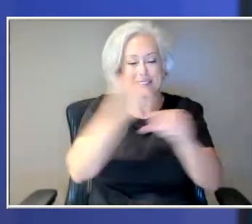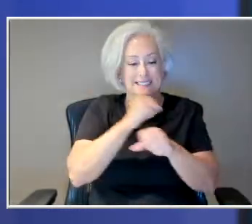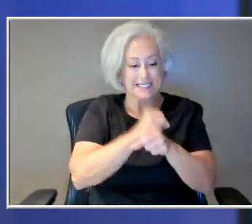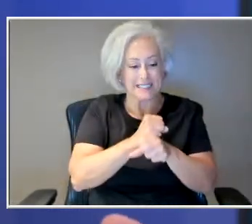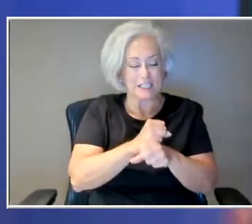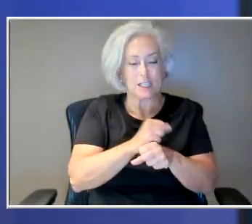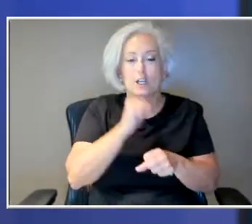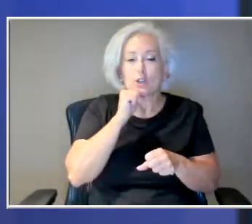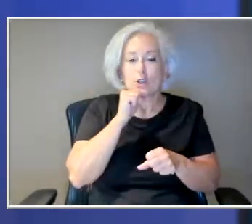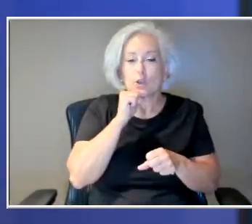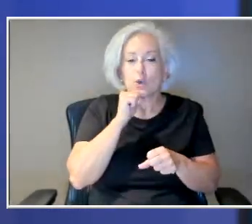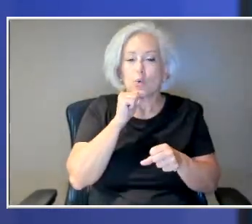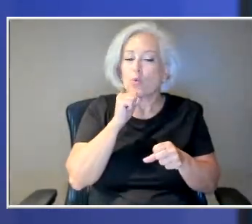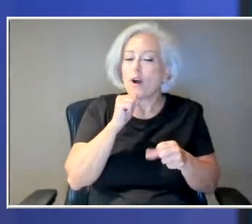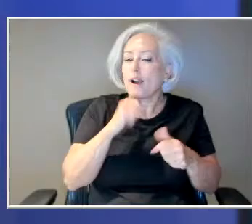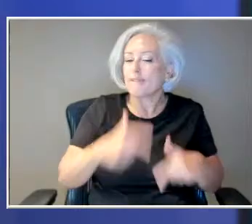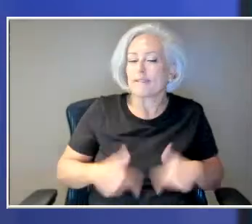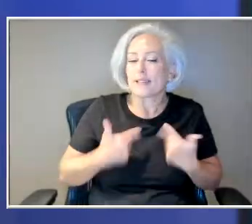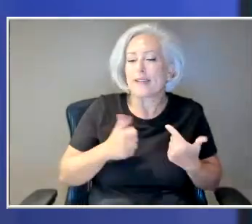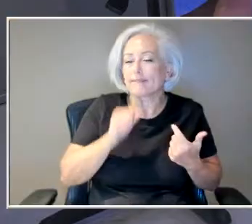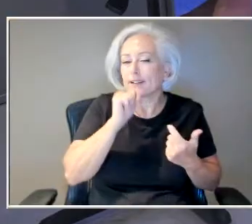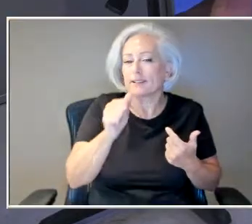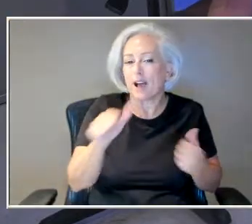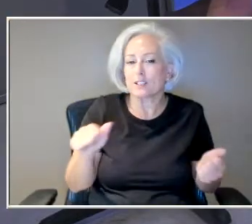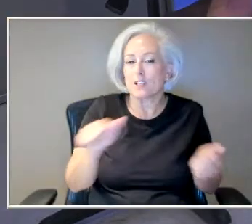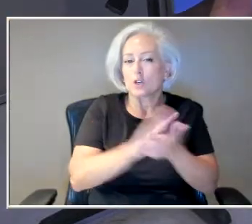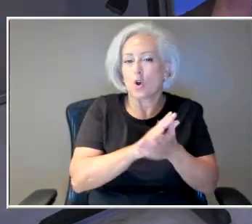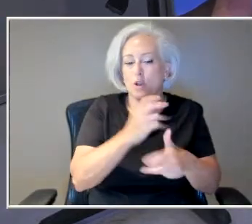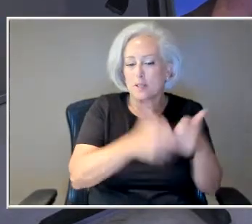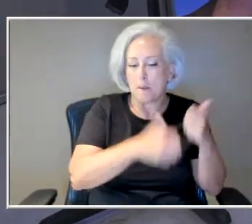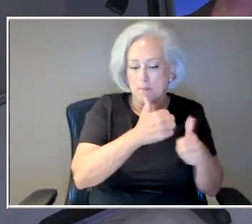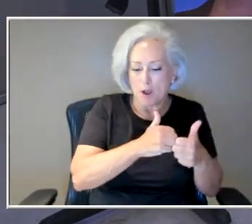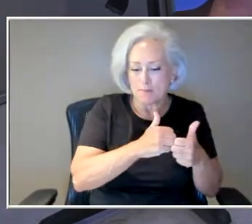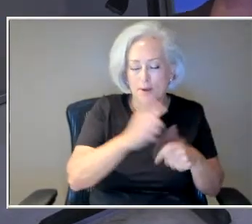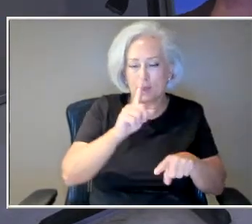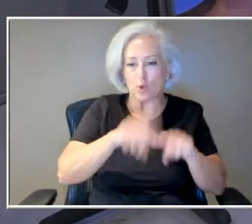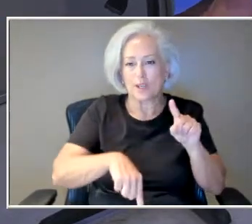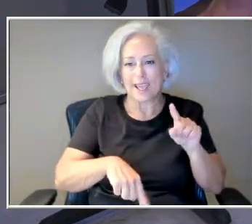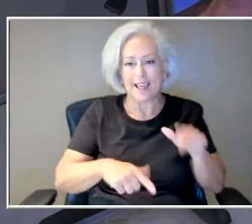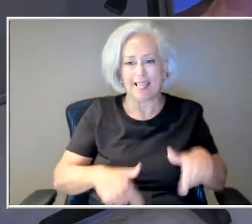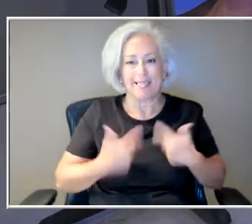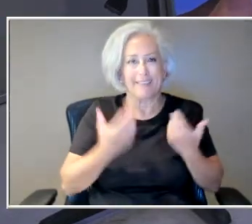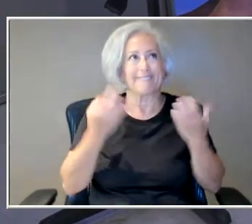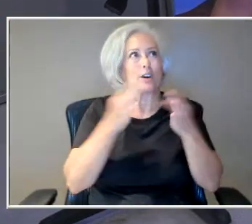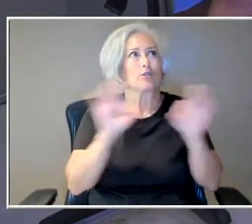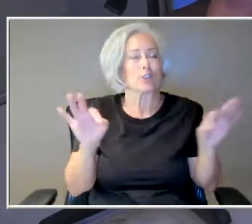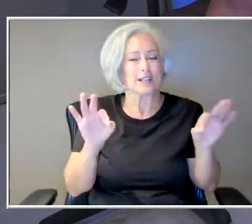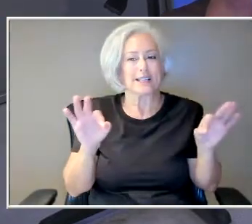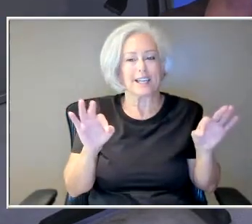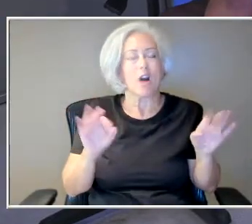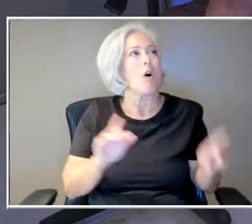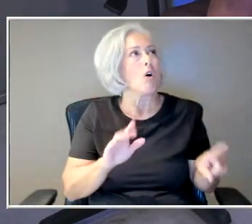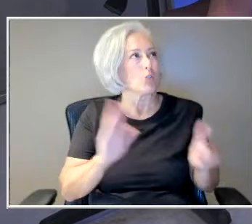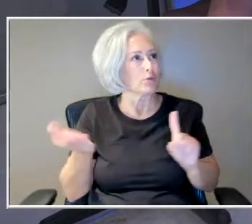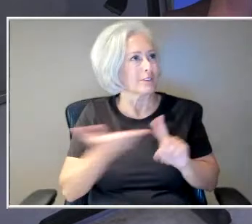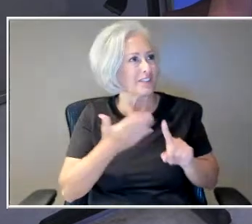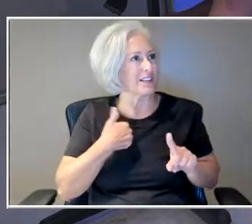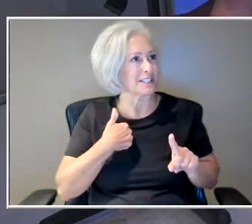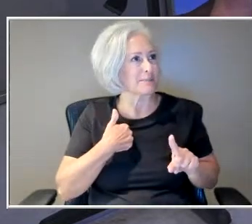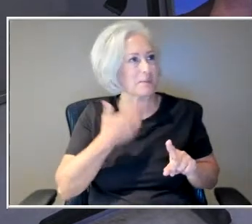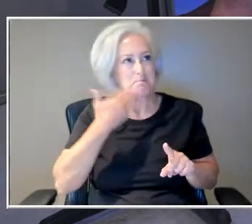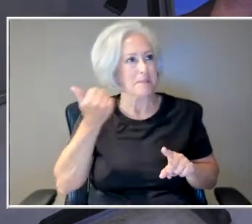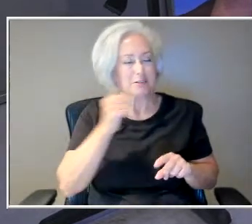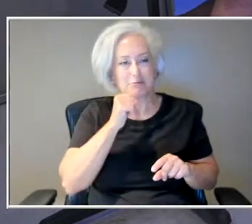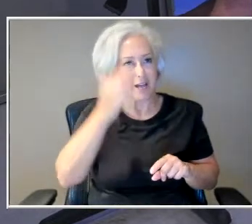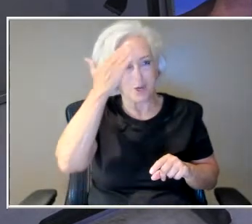live freely, that would be me. No way. I agree. Yeah. That, you've just changed my mind. There you go. There you go. That is one of those things that's better off not knowing, maybe in some